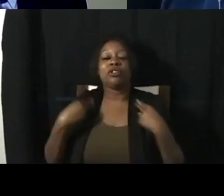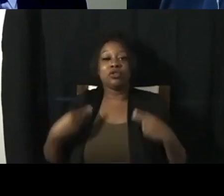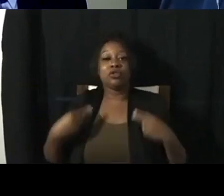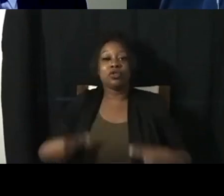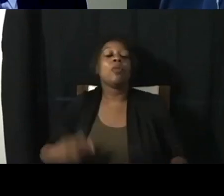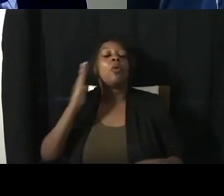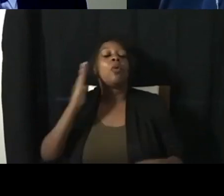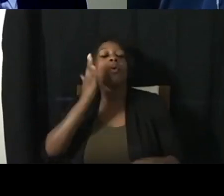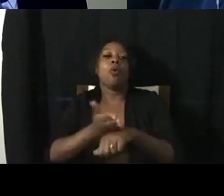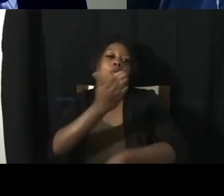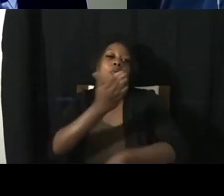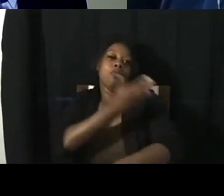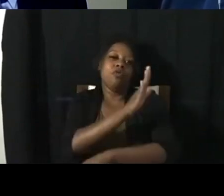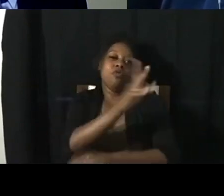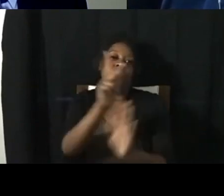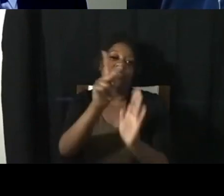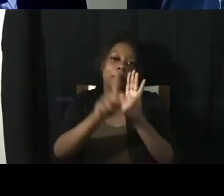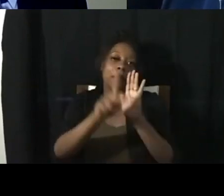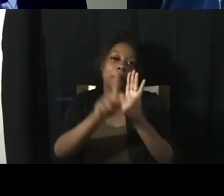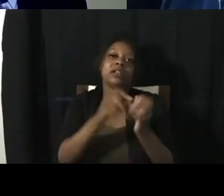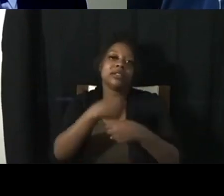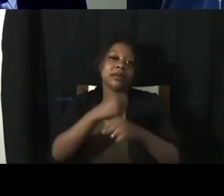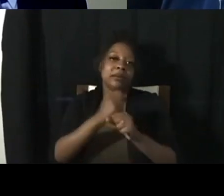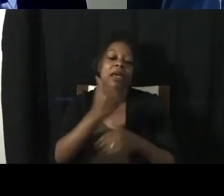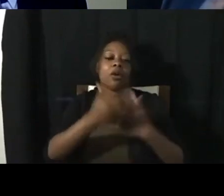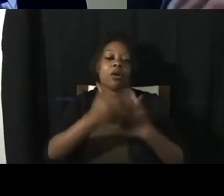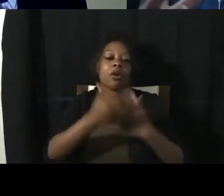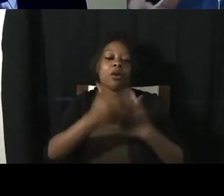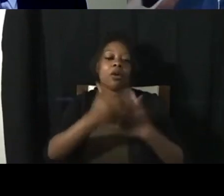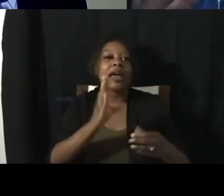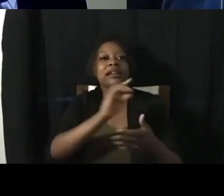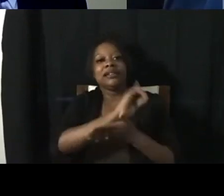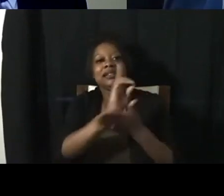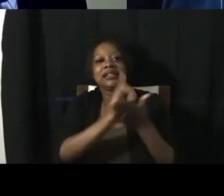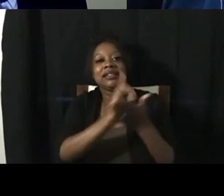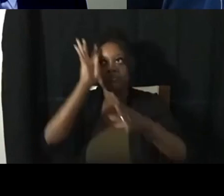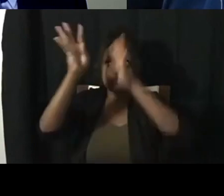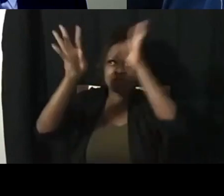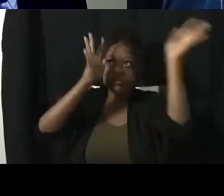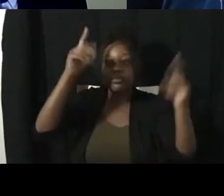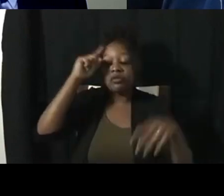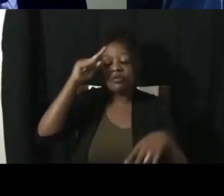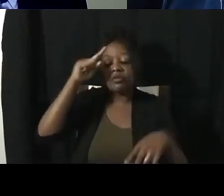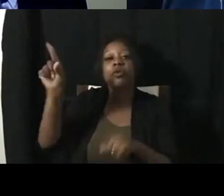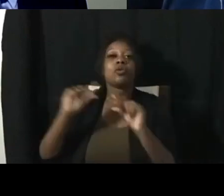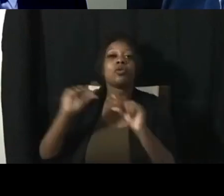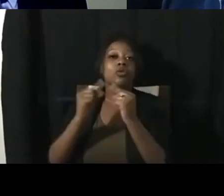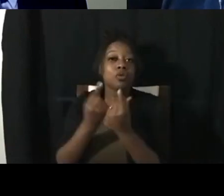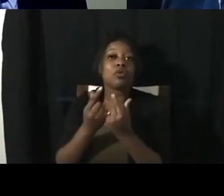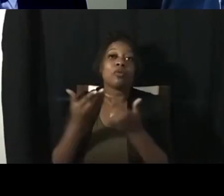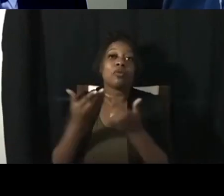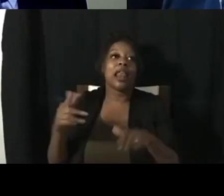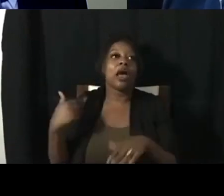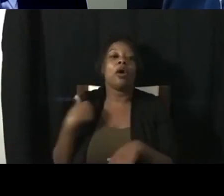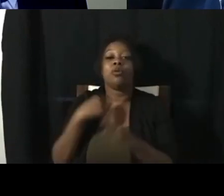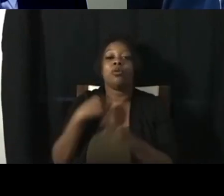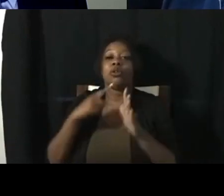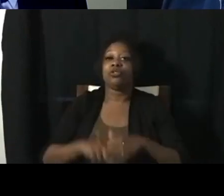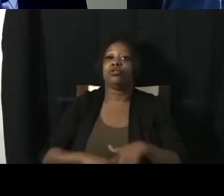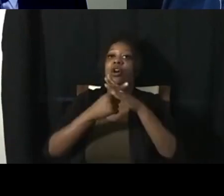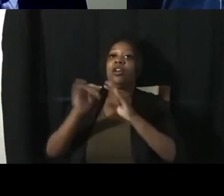design of interventions from community groups and our ability to even start this conversation in a very real way to engage that